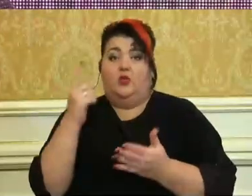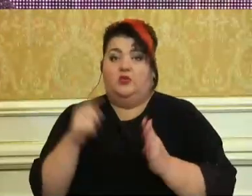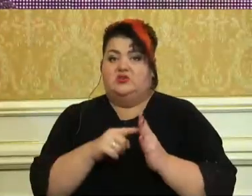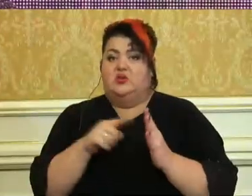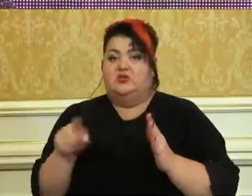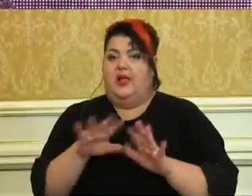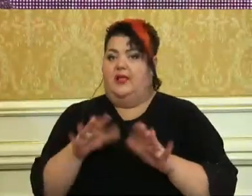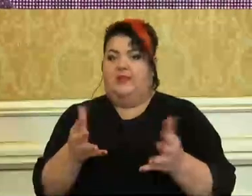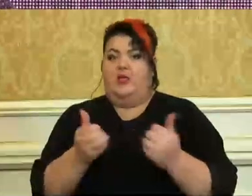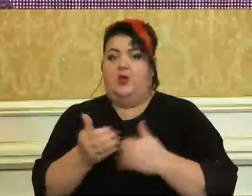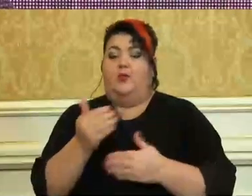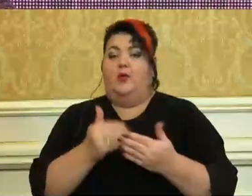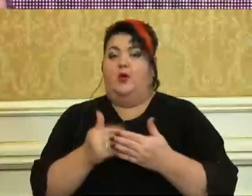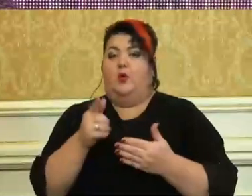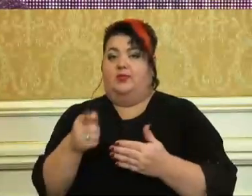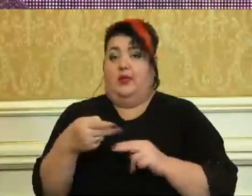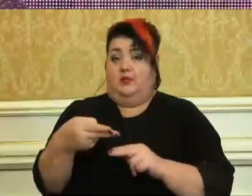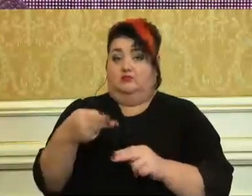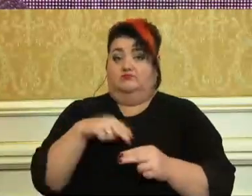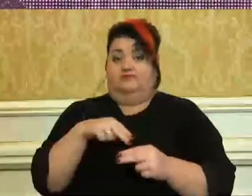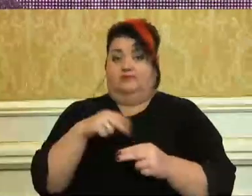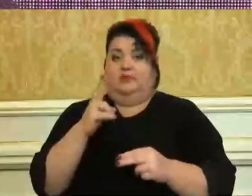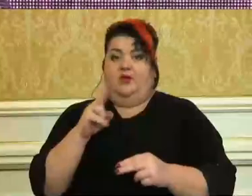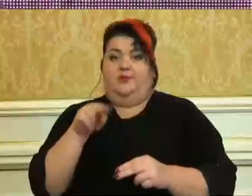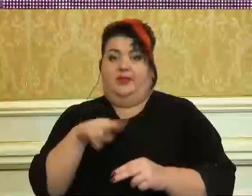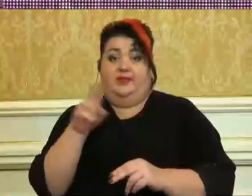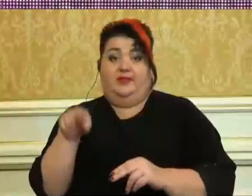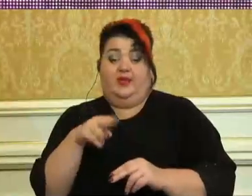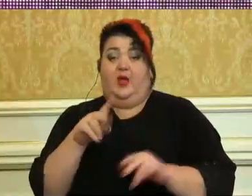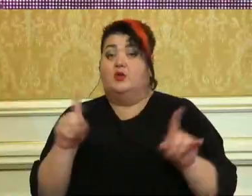these economical circles, and then what? We didn't get any